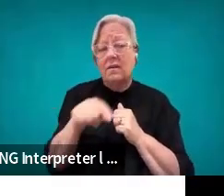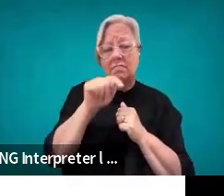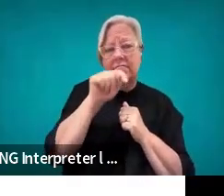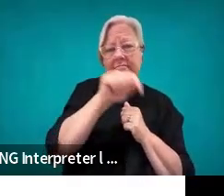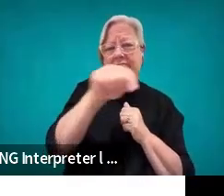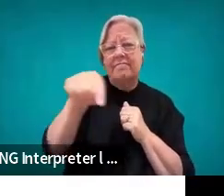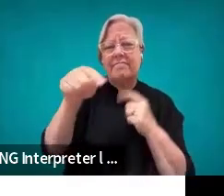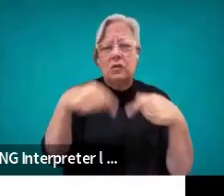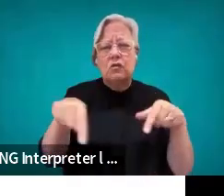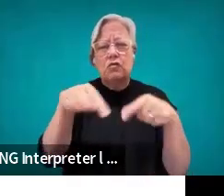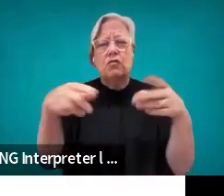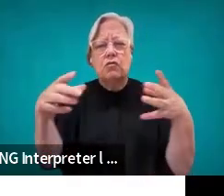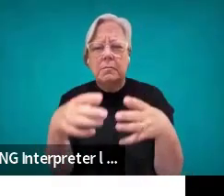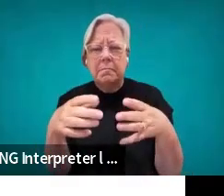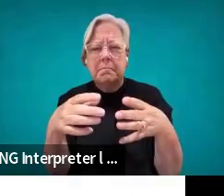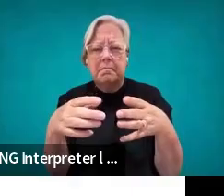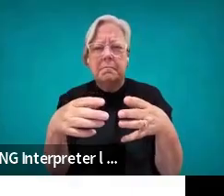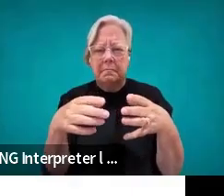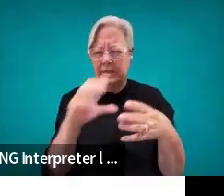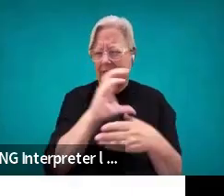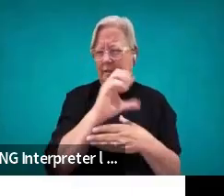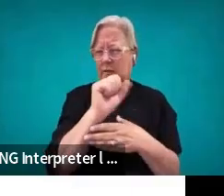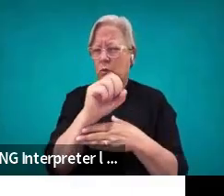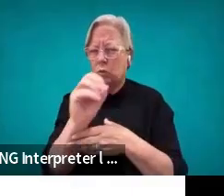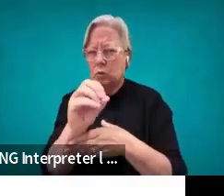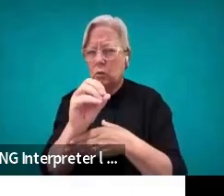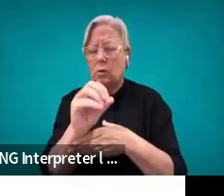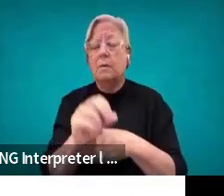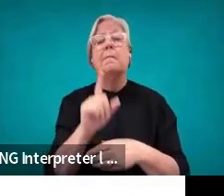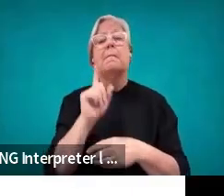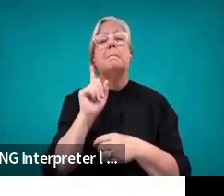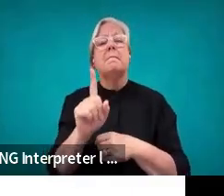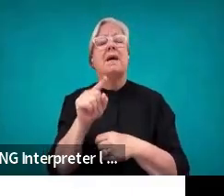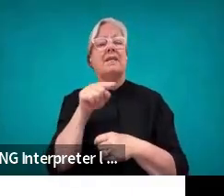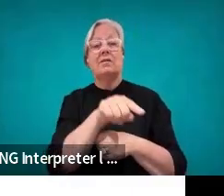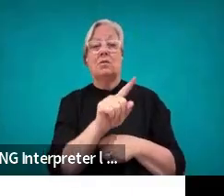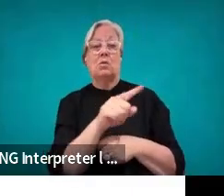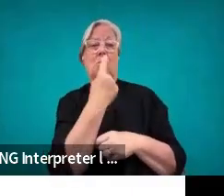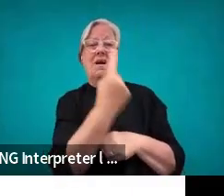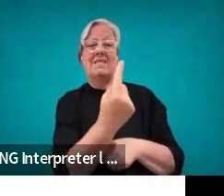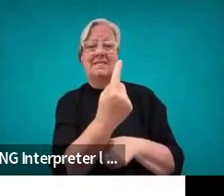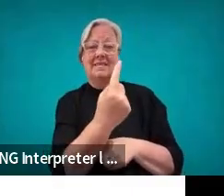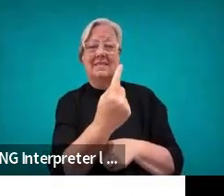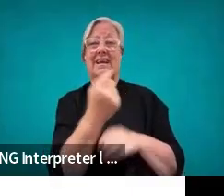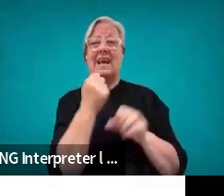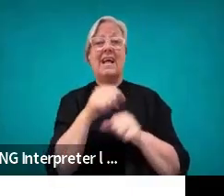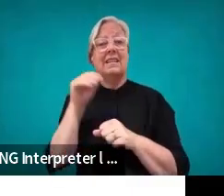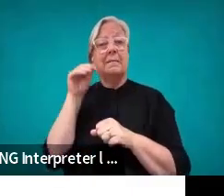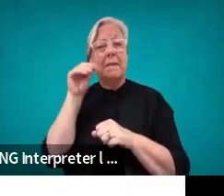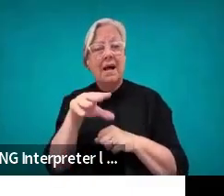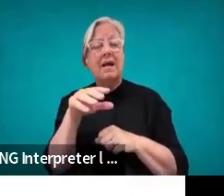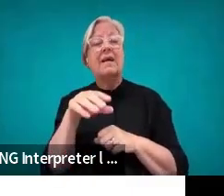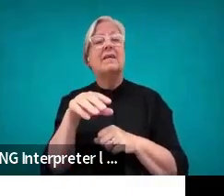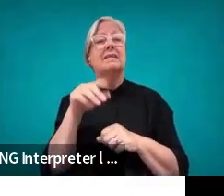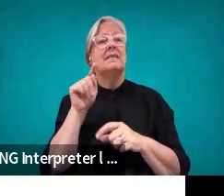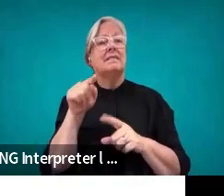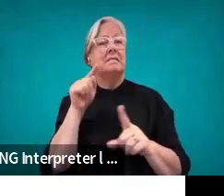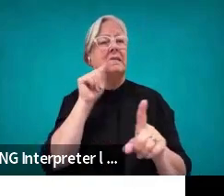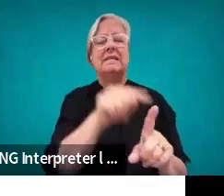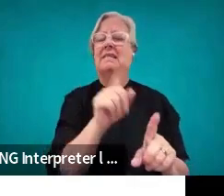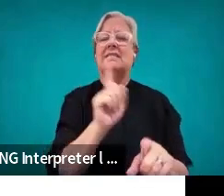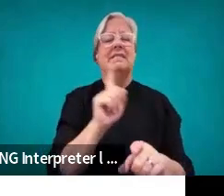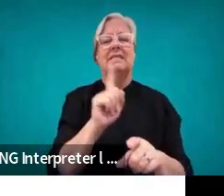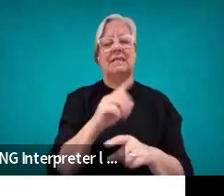But then at the same time, civil society reference groups is not the only way that Spotlight engages with civil society. Civil society